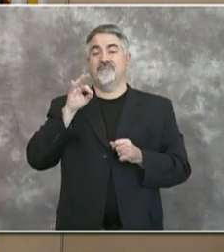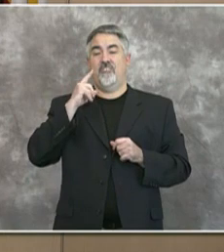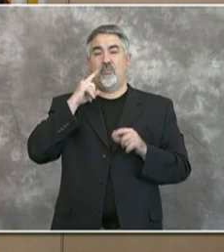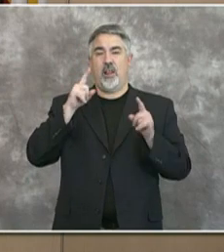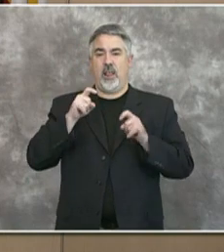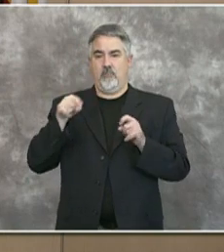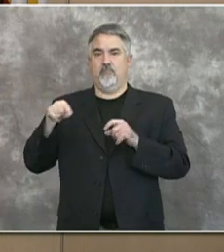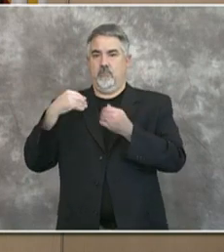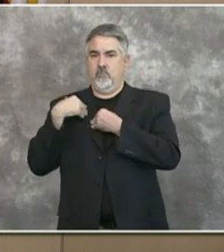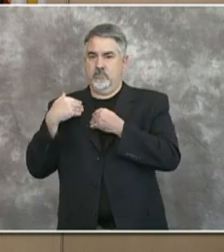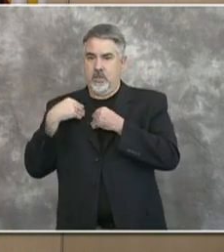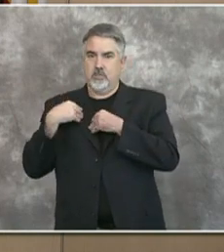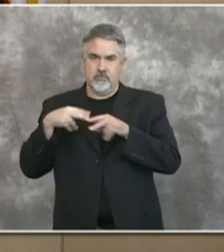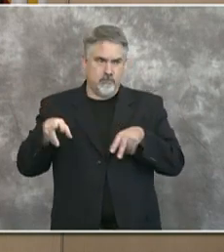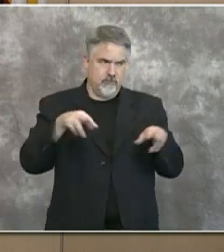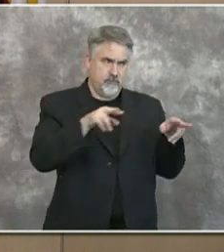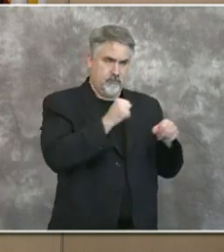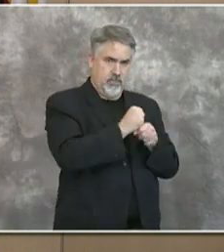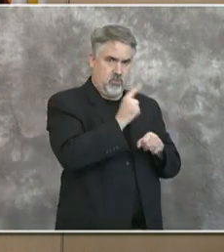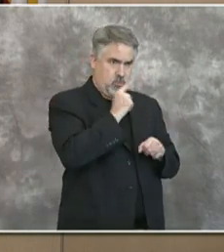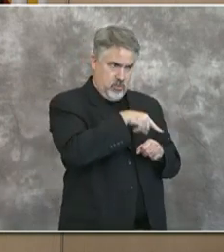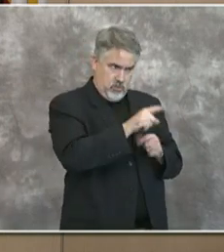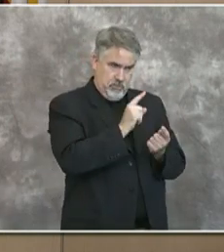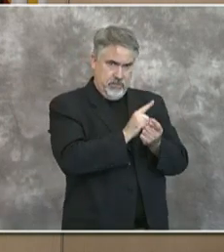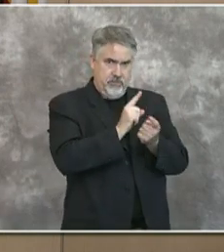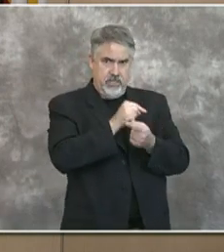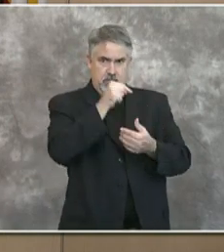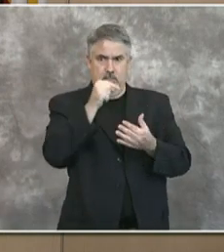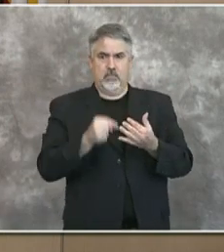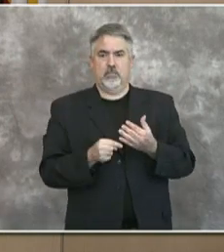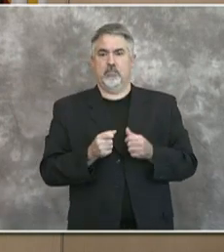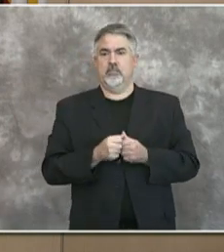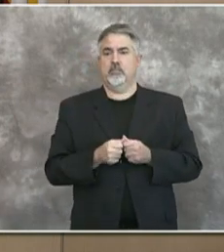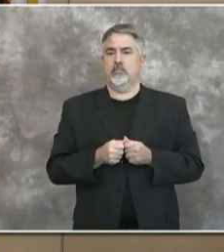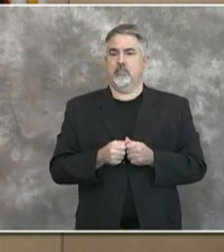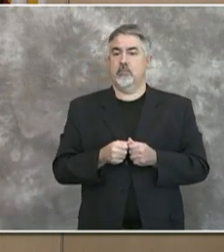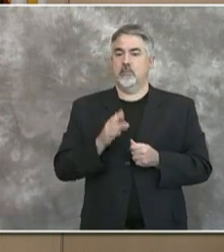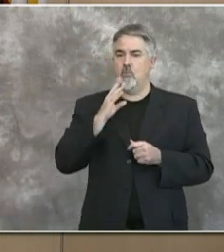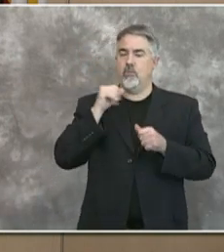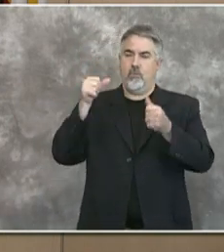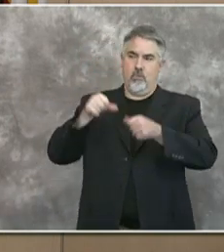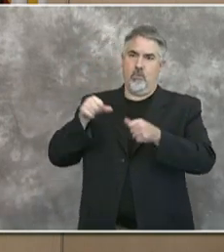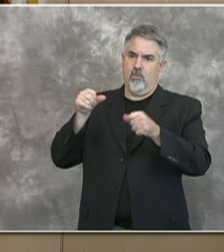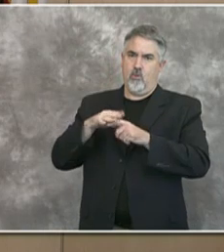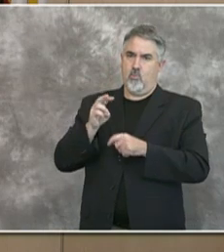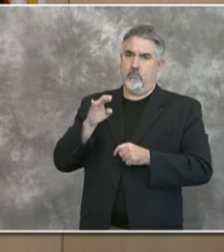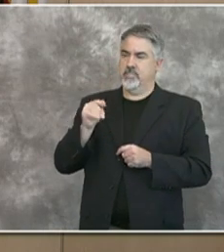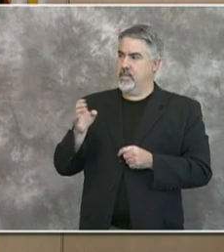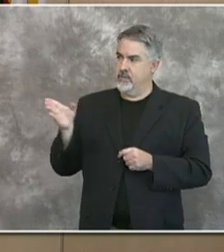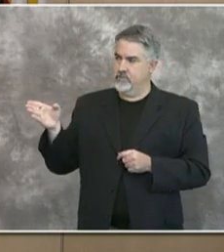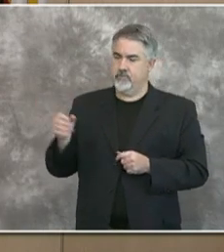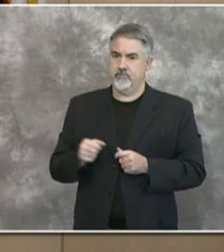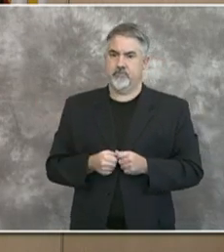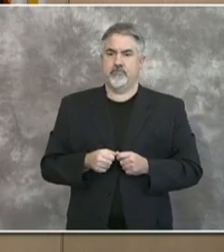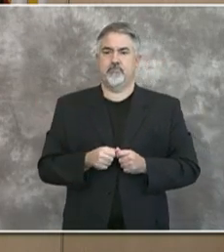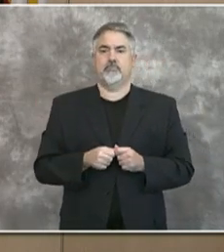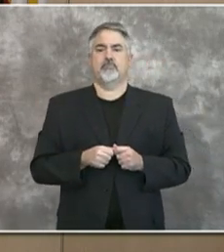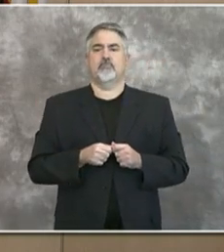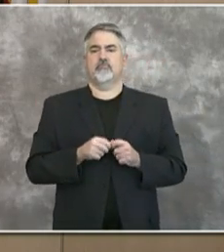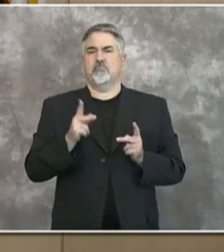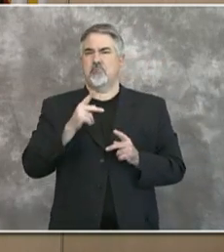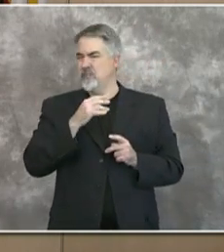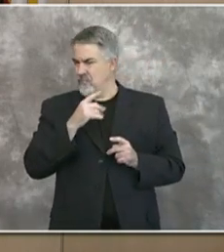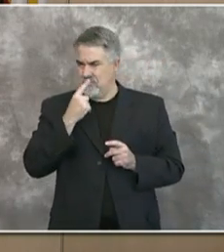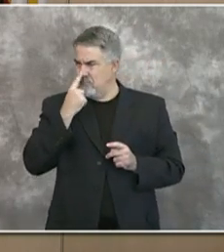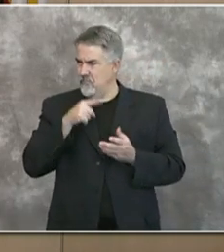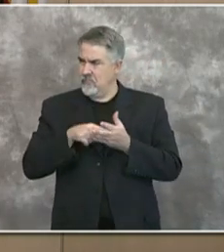to develop a protocol that will be posted so that people, if they have questions, they can call and find